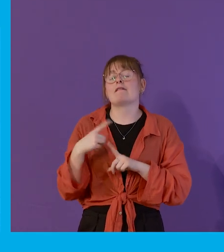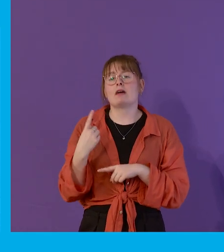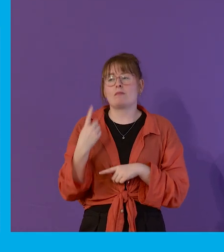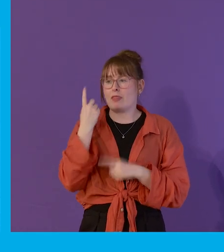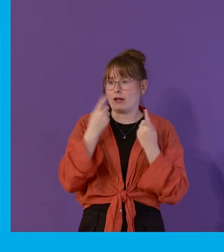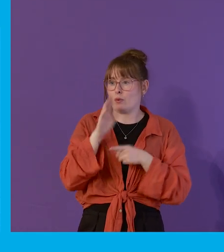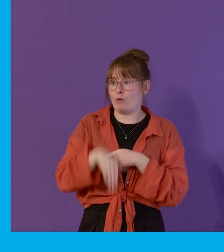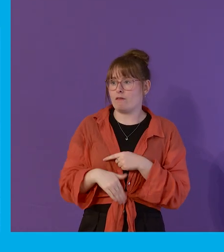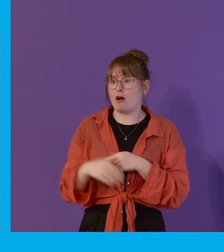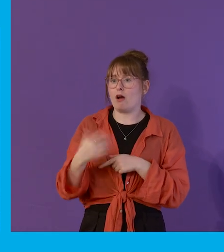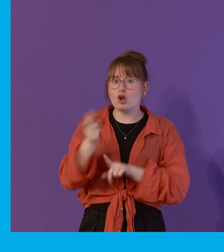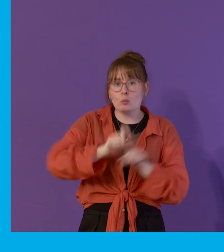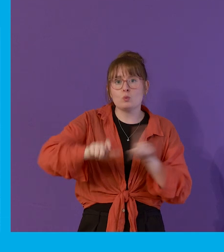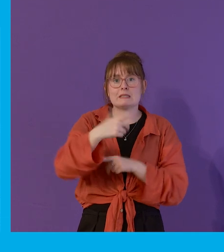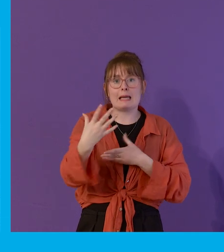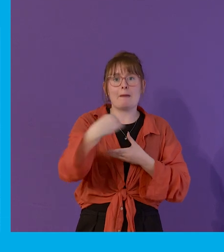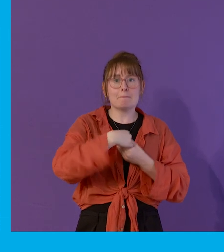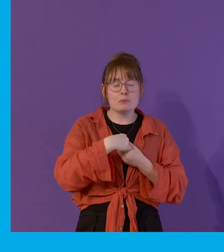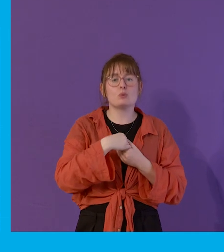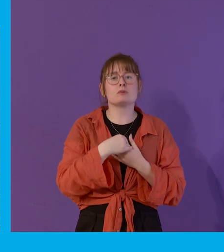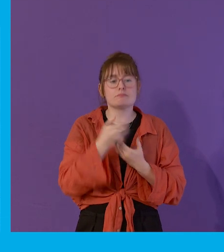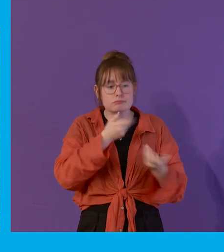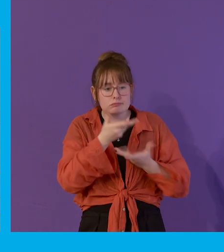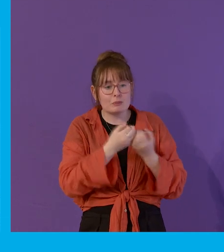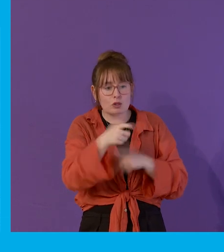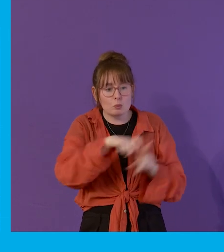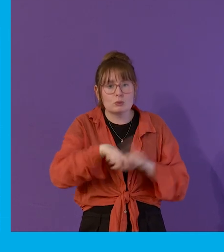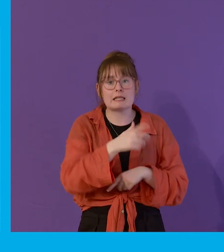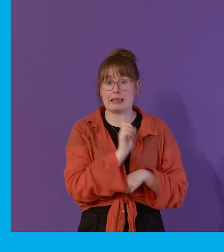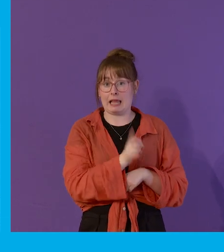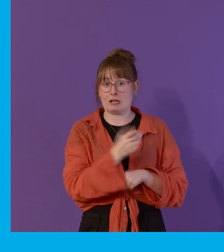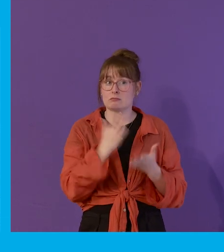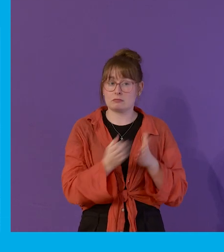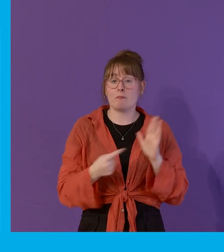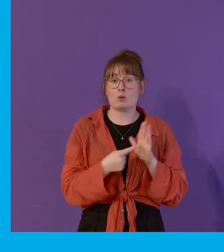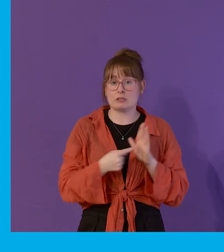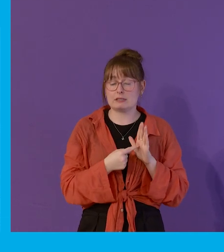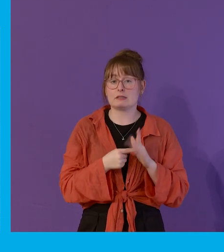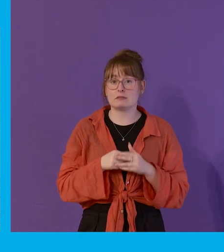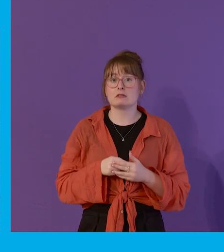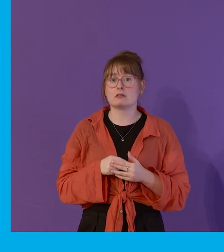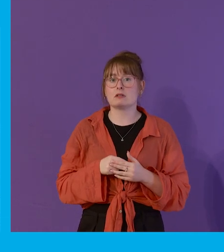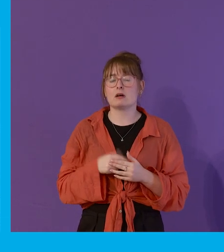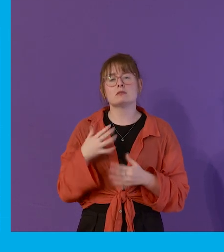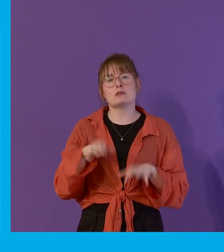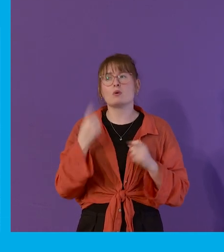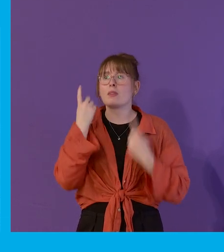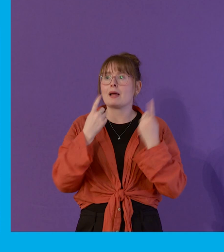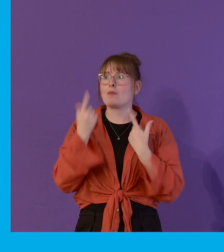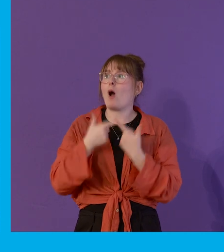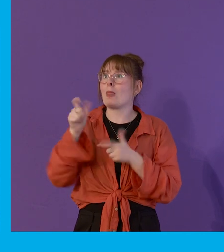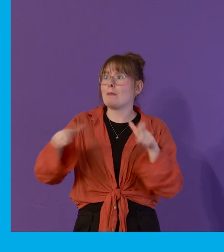being the, you know, community input and asset based. And that seems like a really important bit. So I'm starting to think about other people I